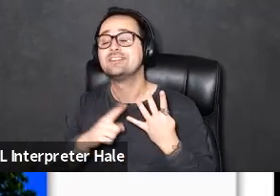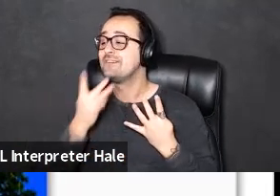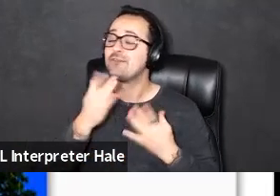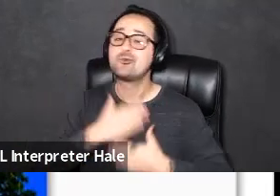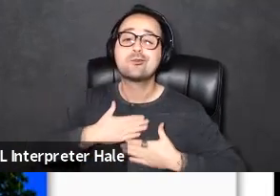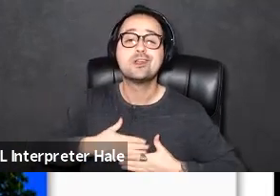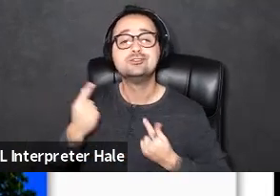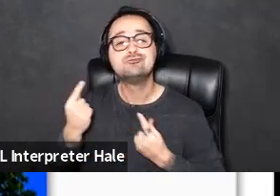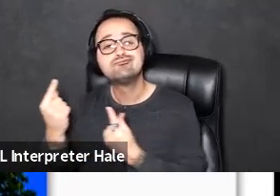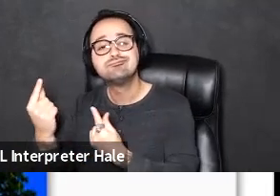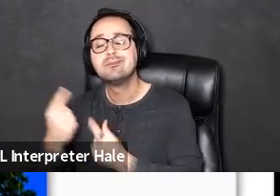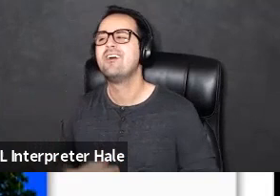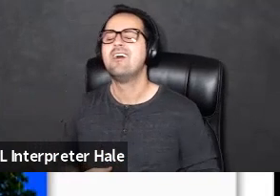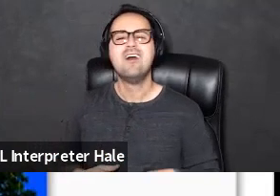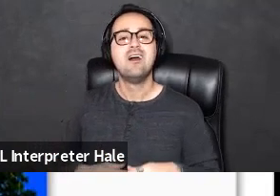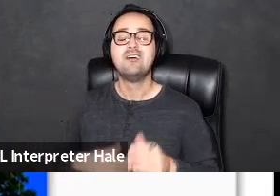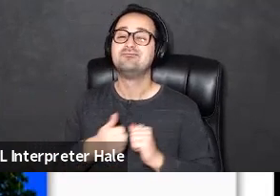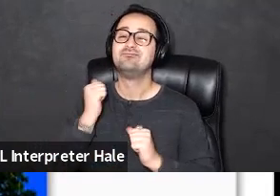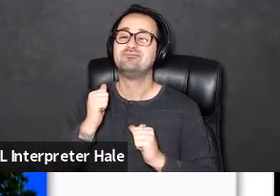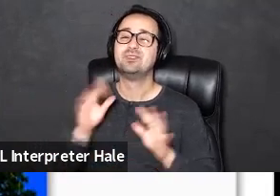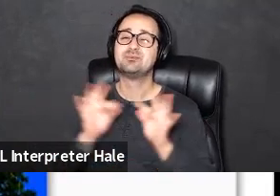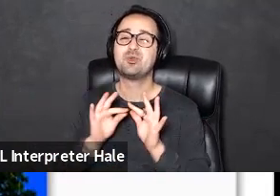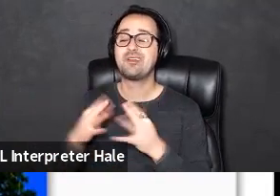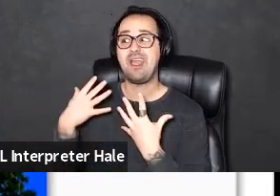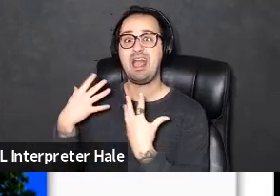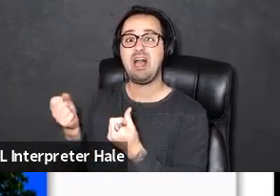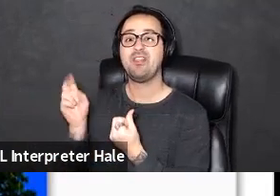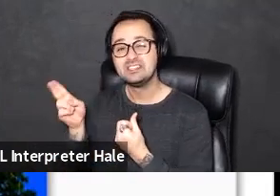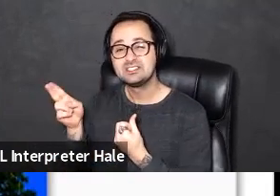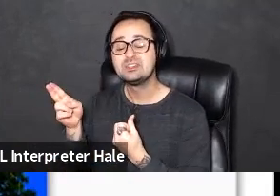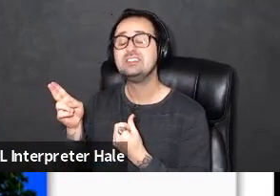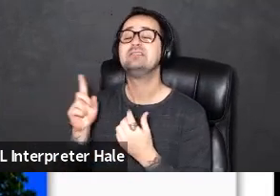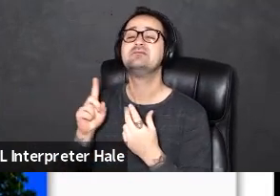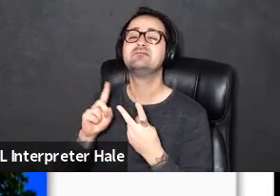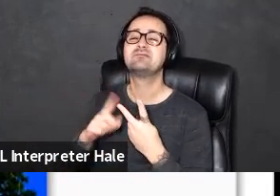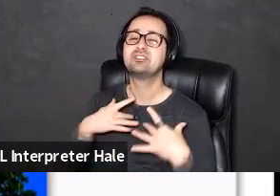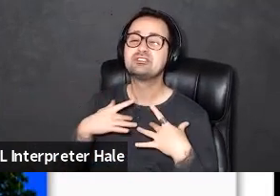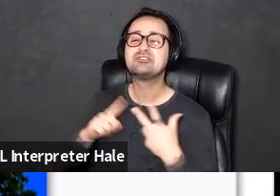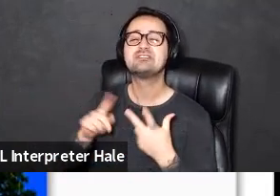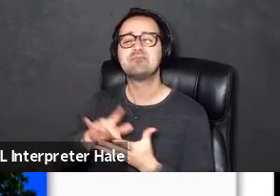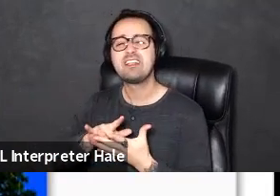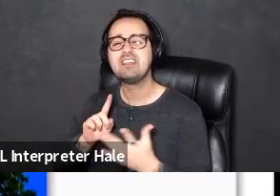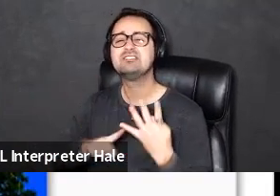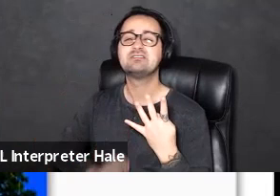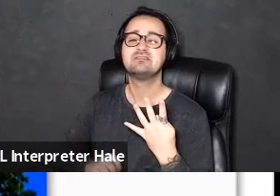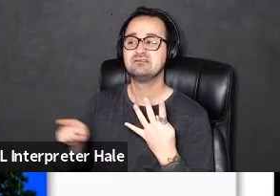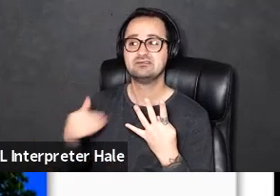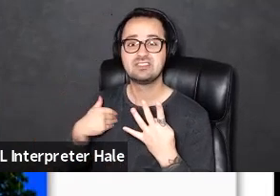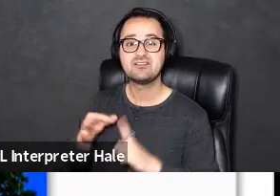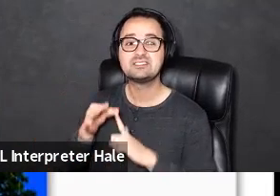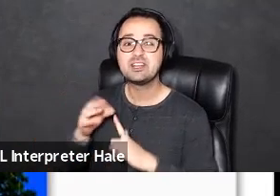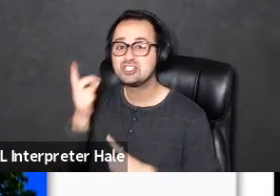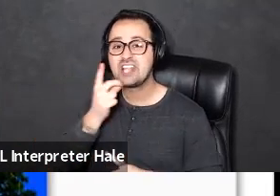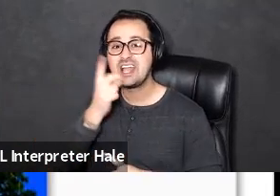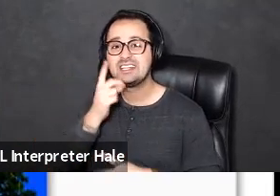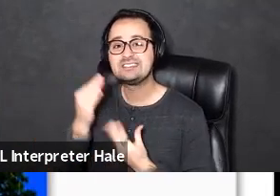activities, and most importantly, their health history, the health concerns, their medications, if they have a special diet that they're